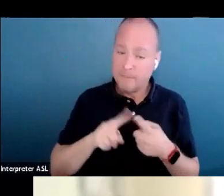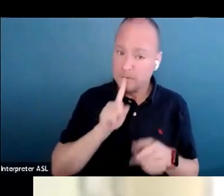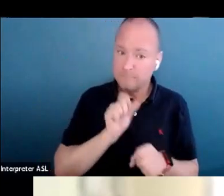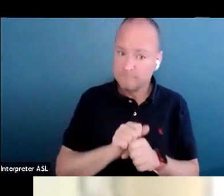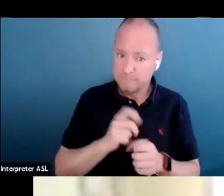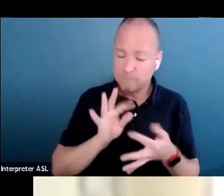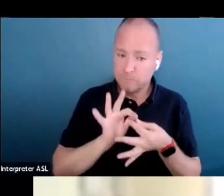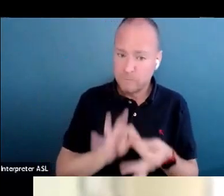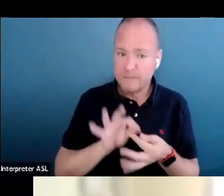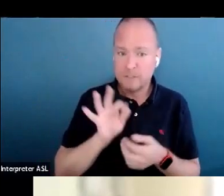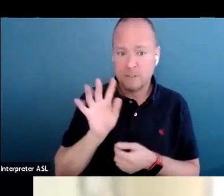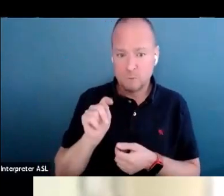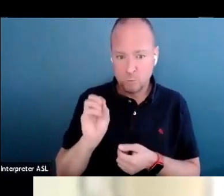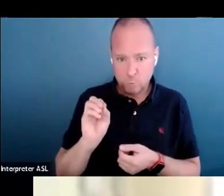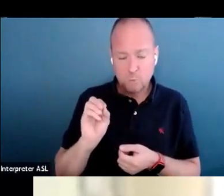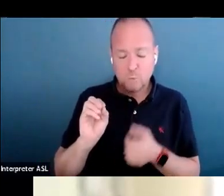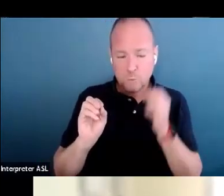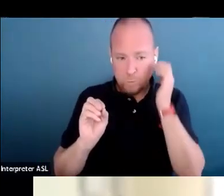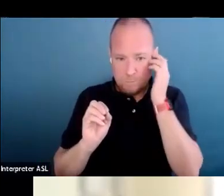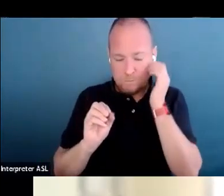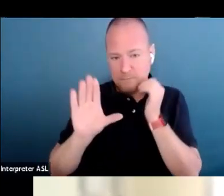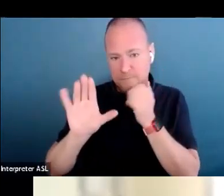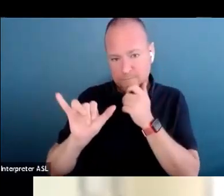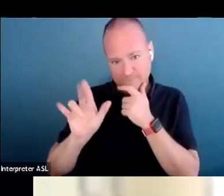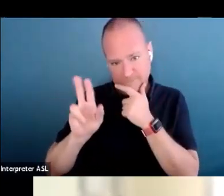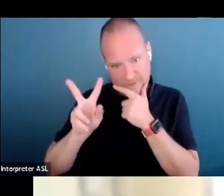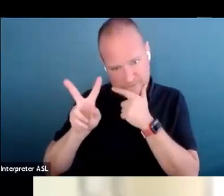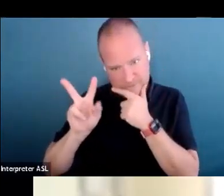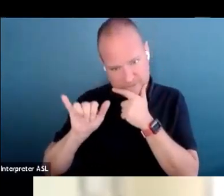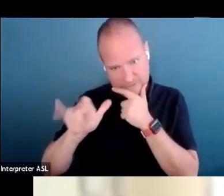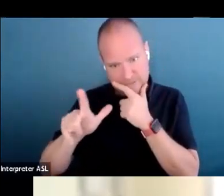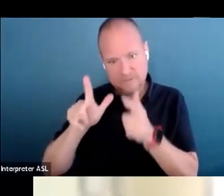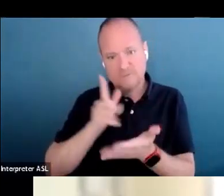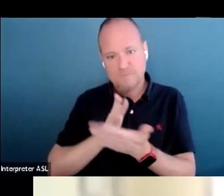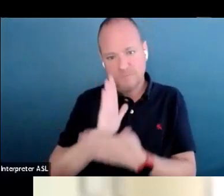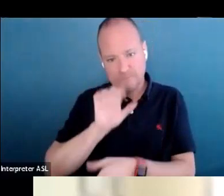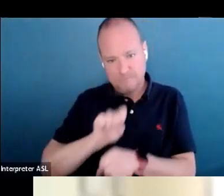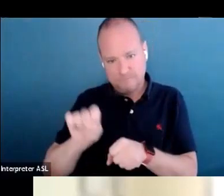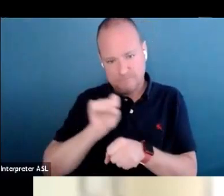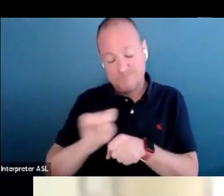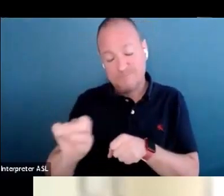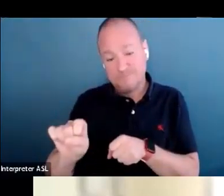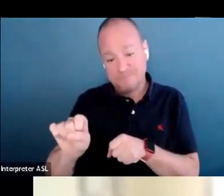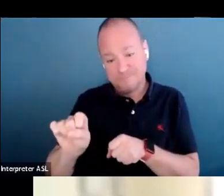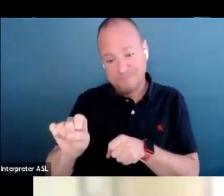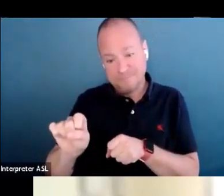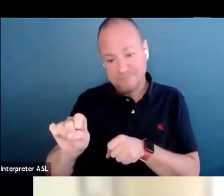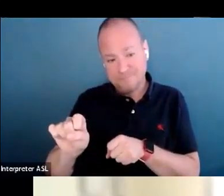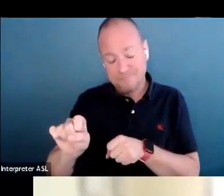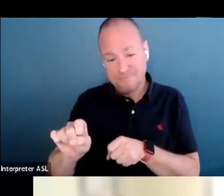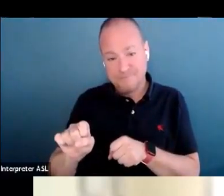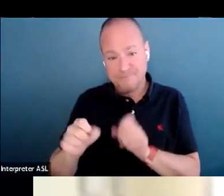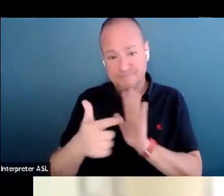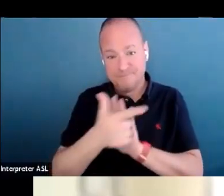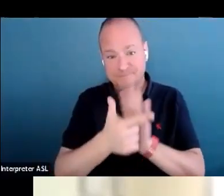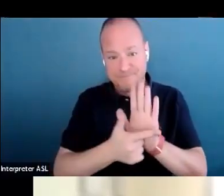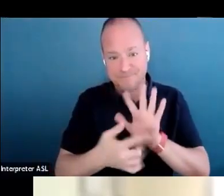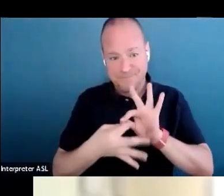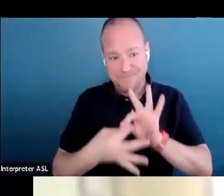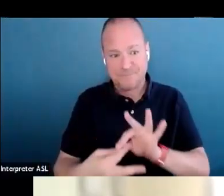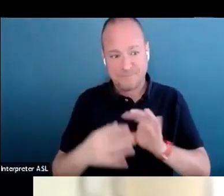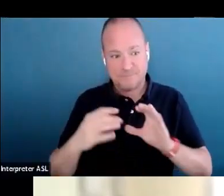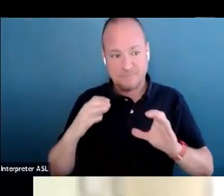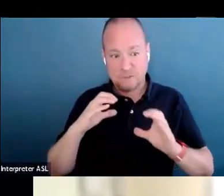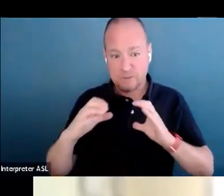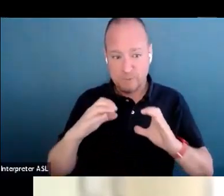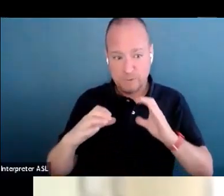to our civil rights work, is that the laws on communication